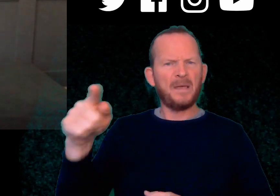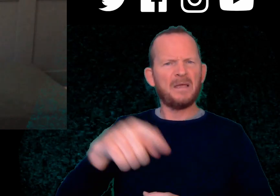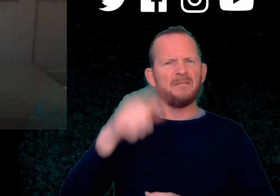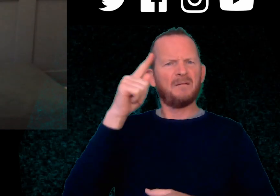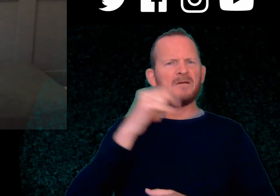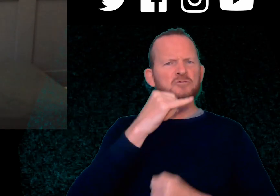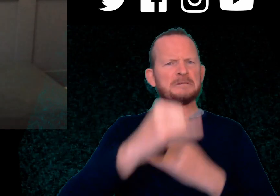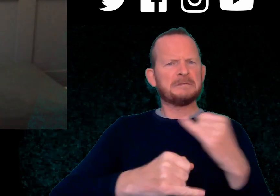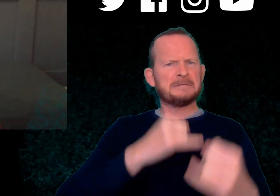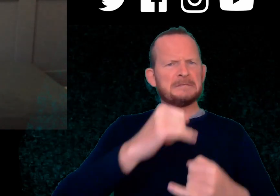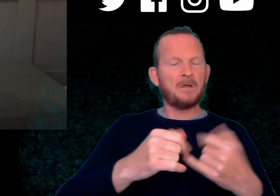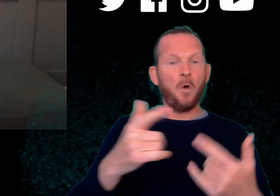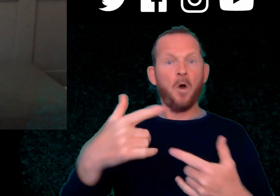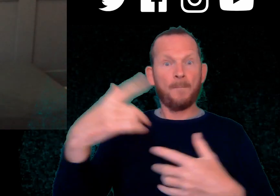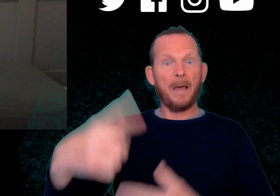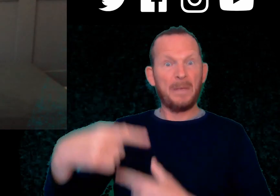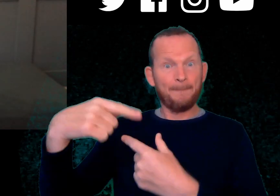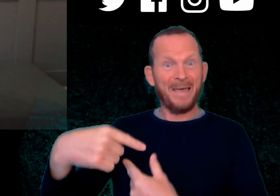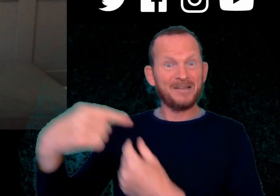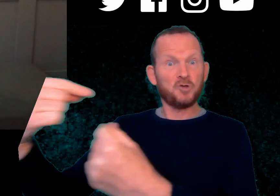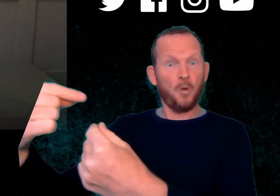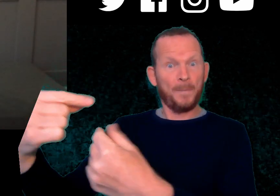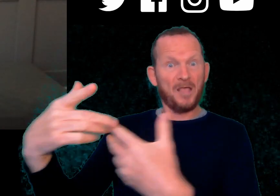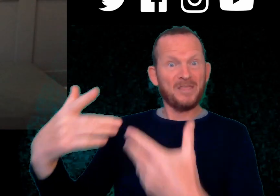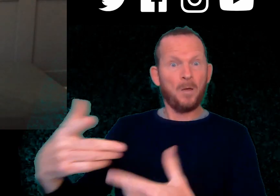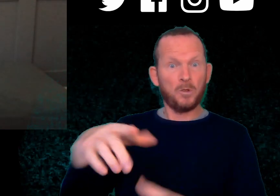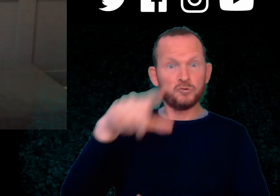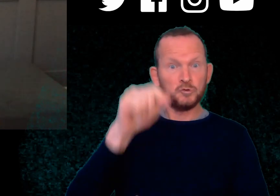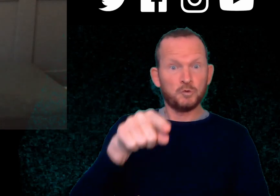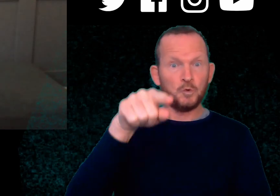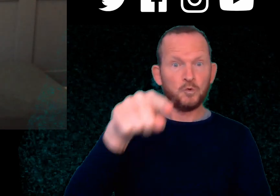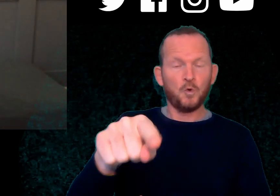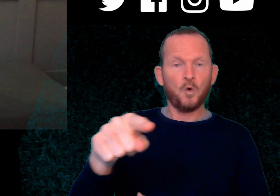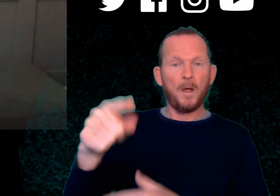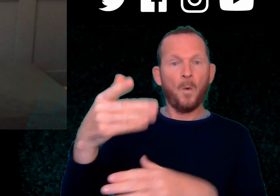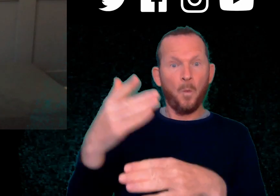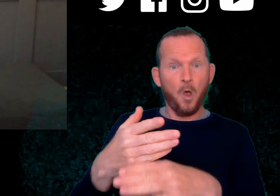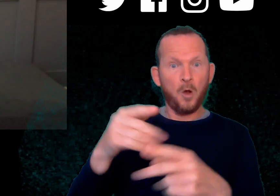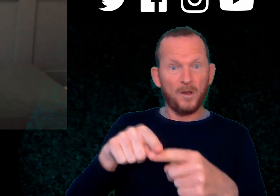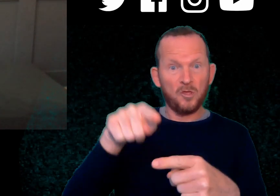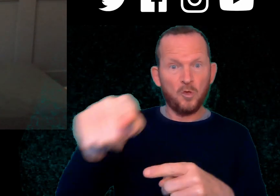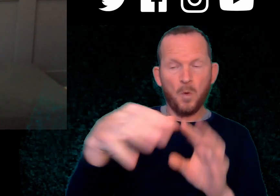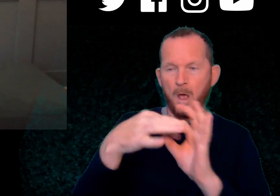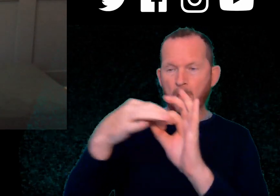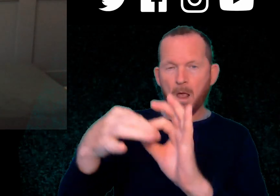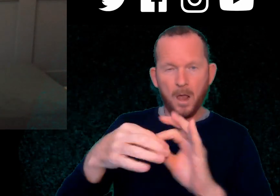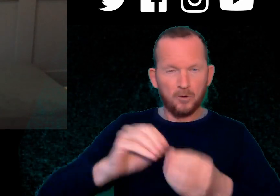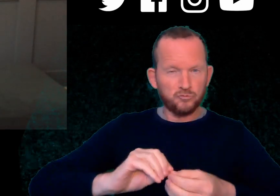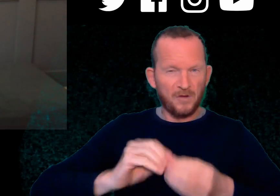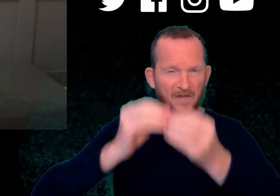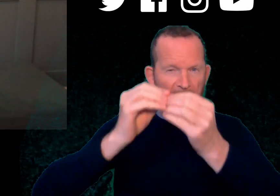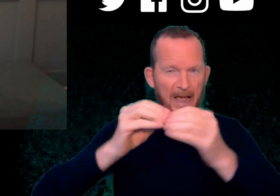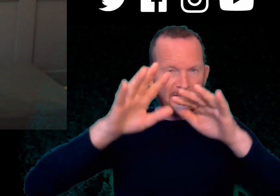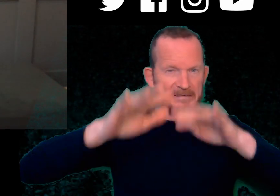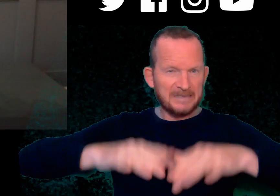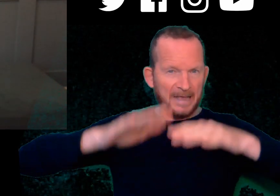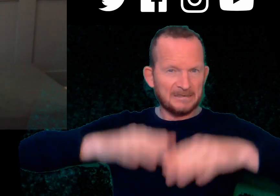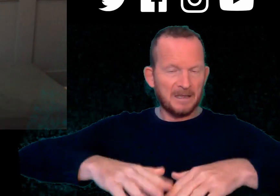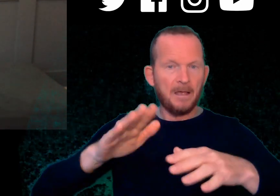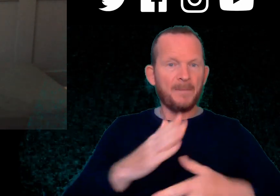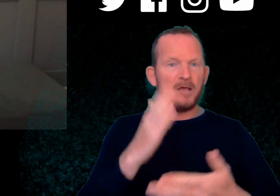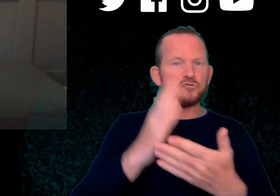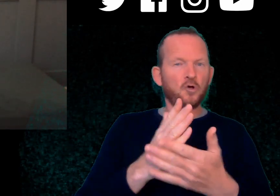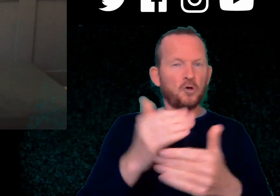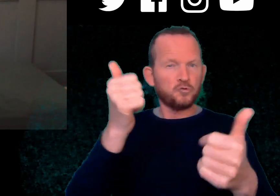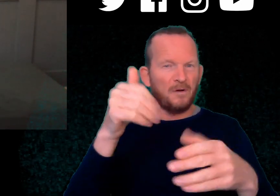might get picked up, in which case you've got a literary agent and they will then work with you to refine your text, make sure that it's a